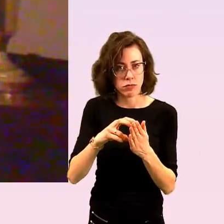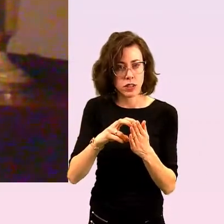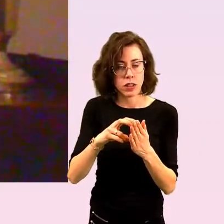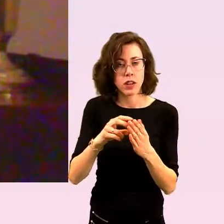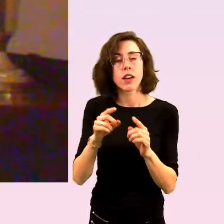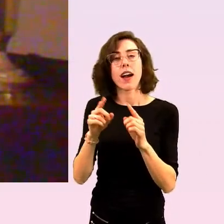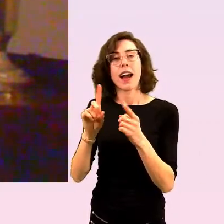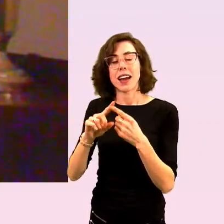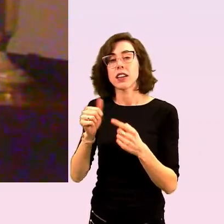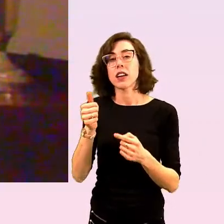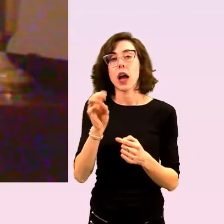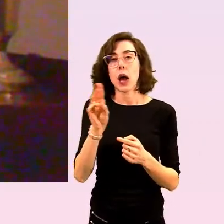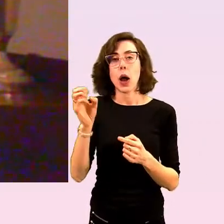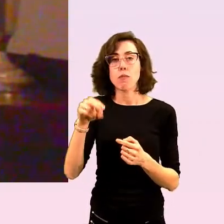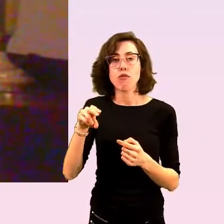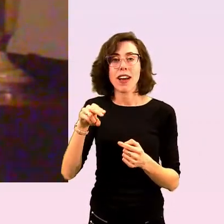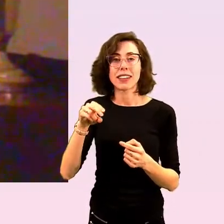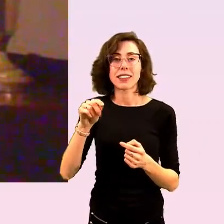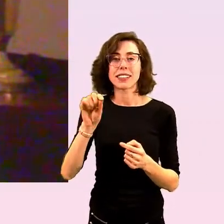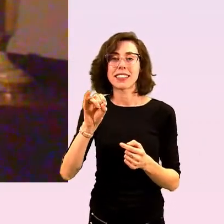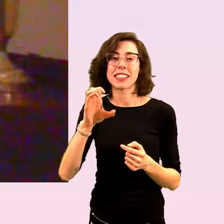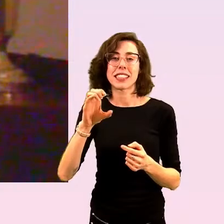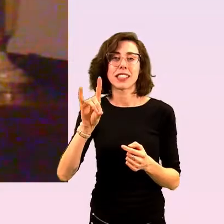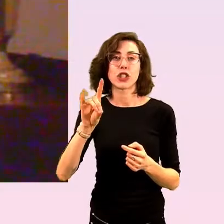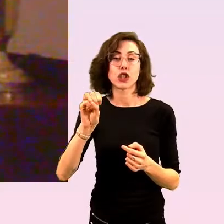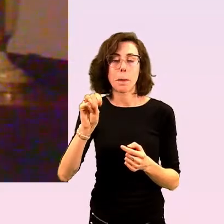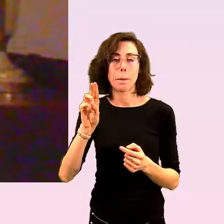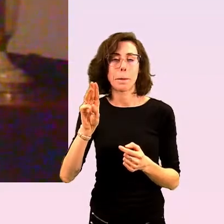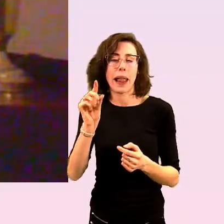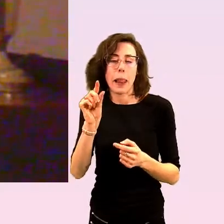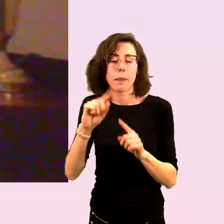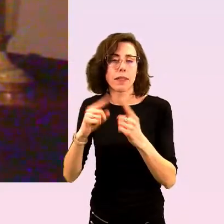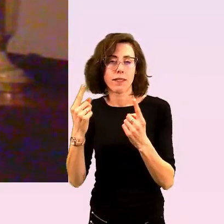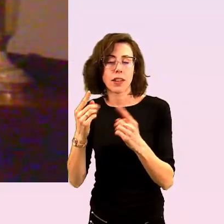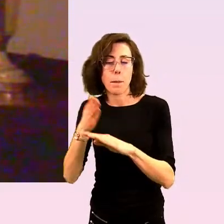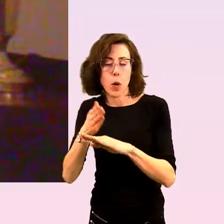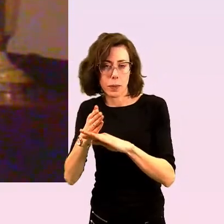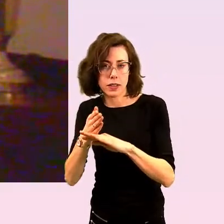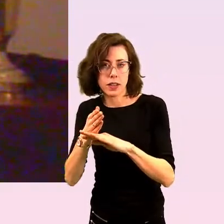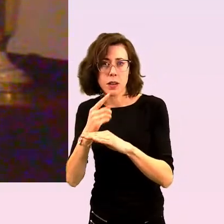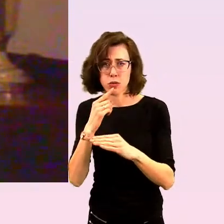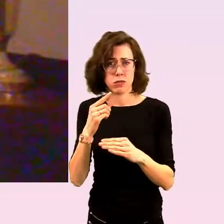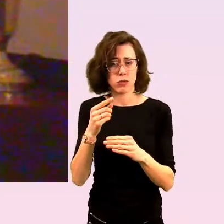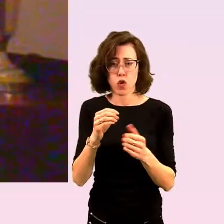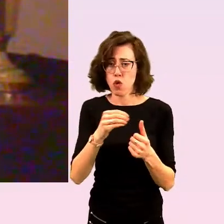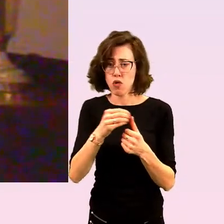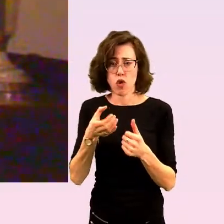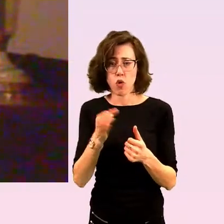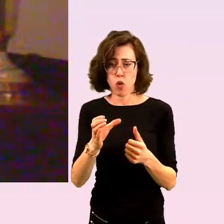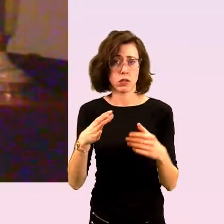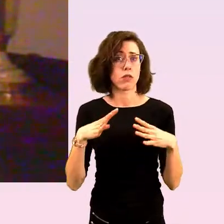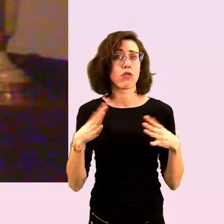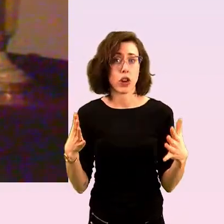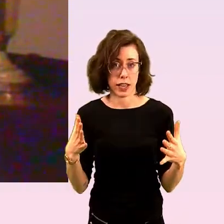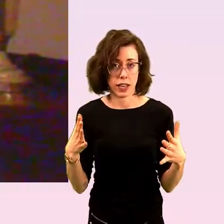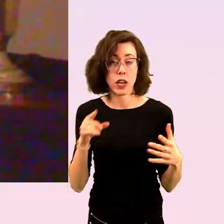slightly different, you know, so you become an employee, but no, the courses are free. In relation to the